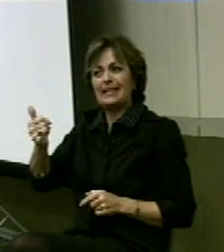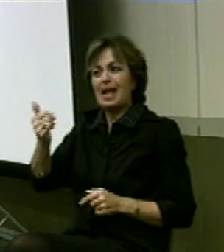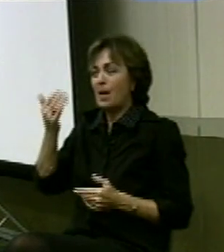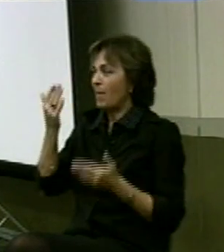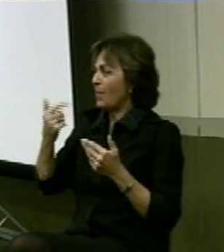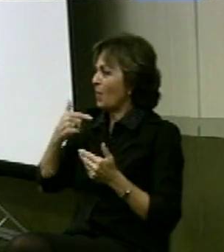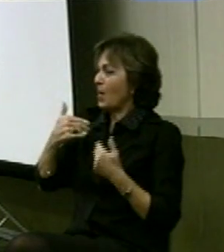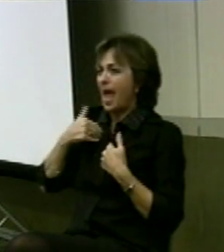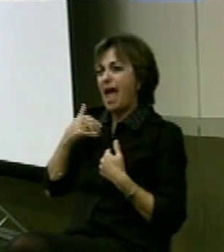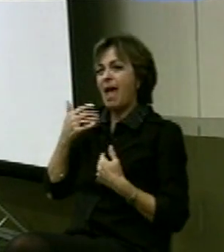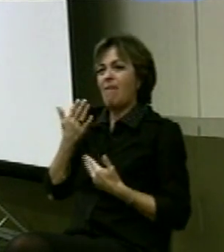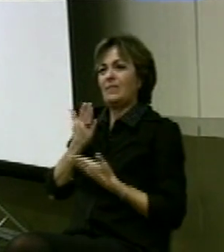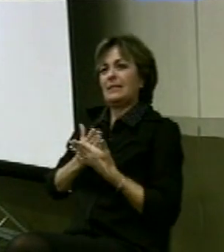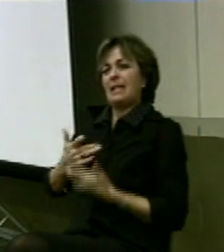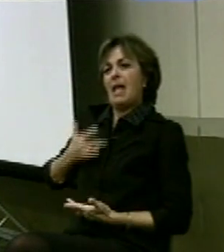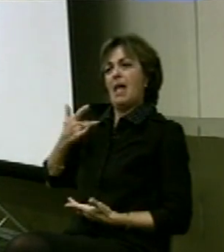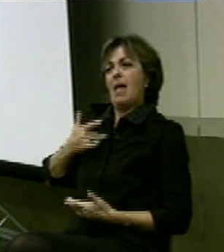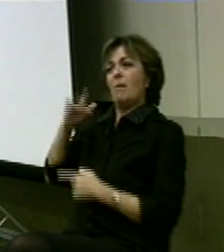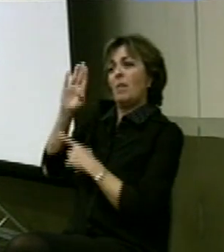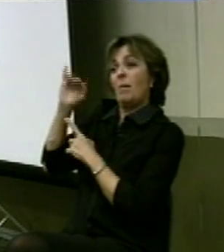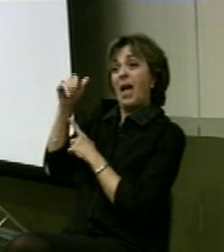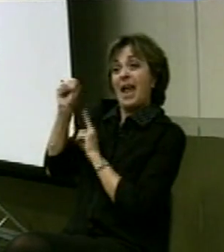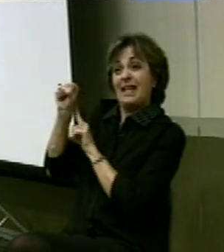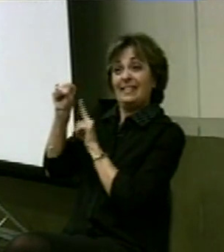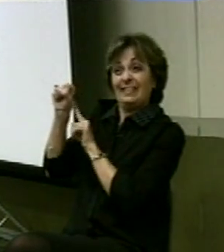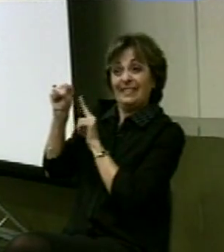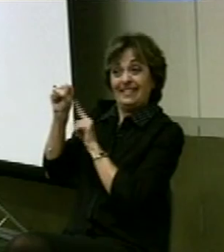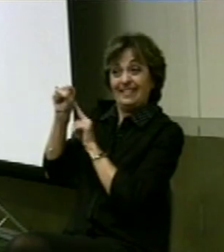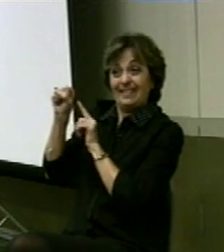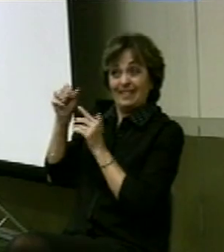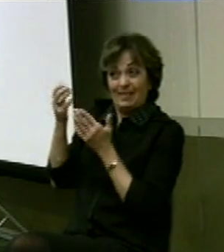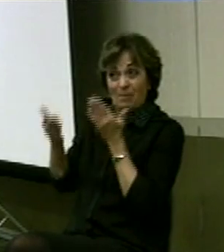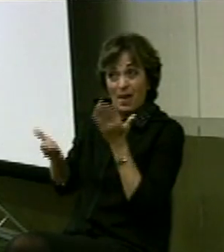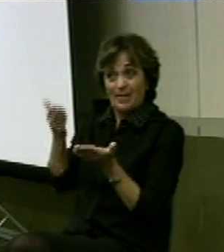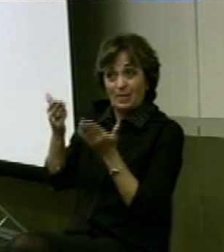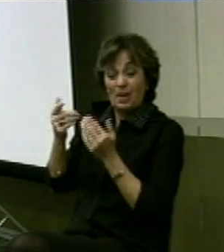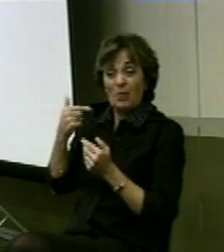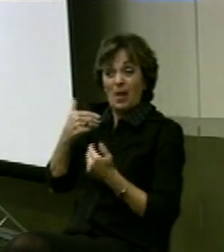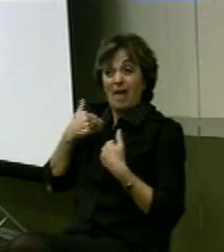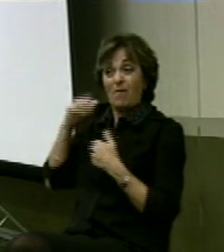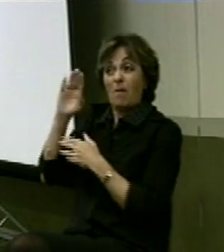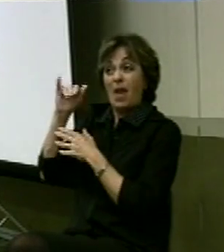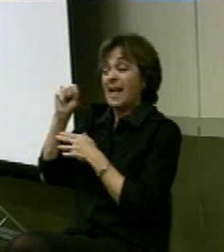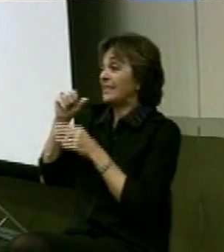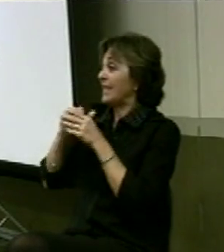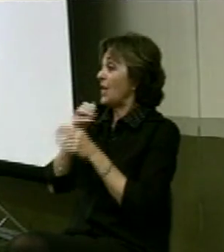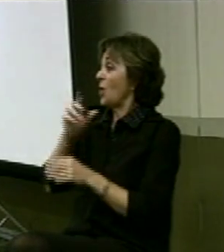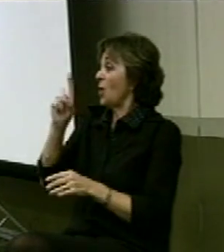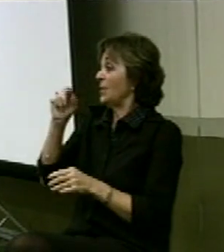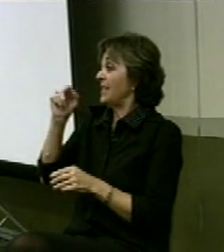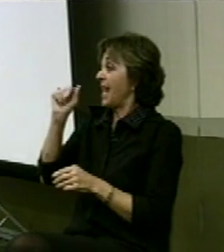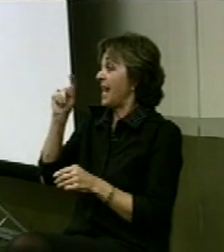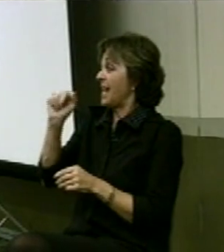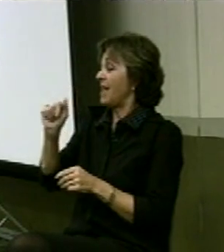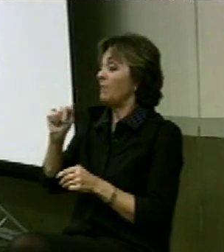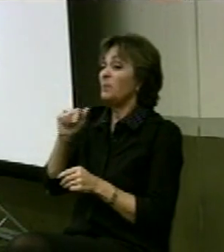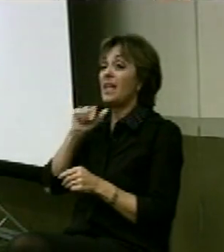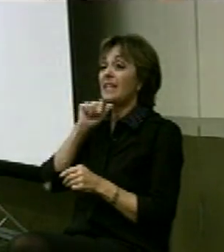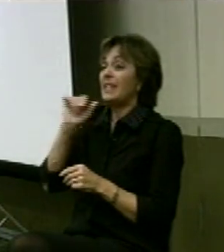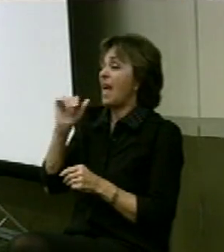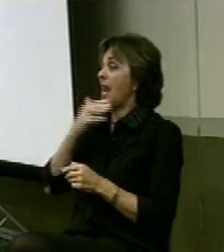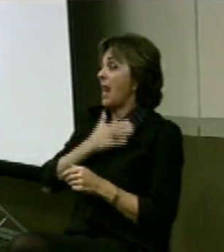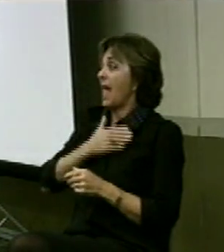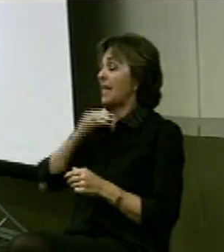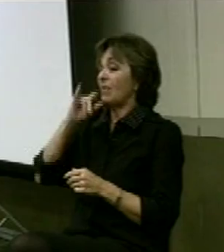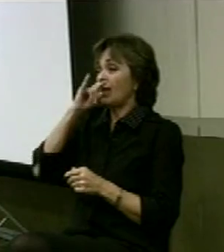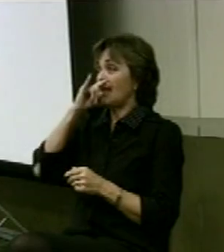Sometimes we have maybe a bias. Is that possible? That we would have a bias in our data? A bias is not liking